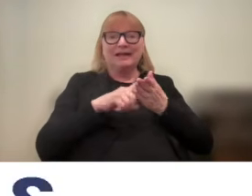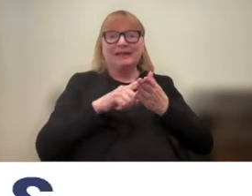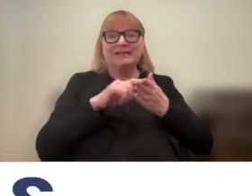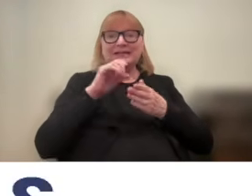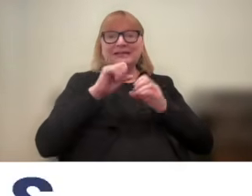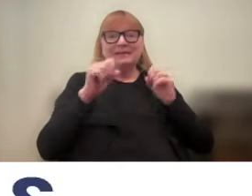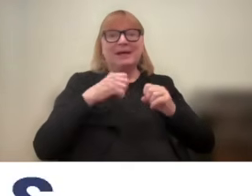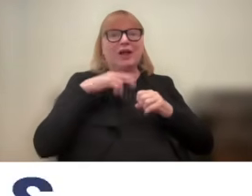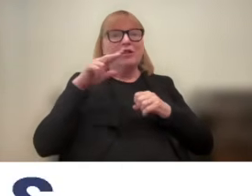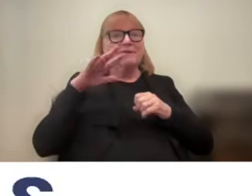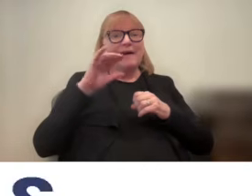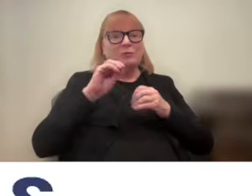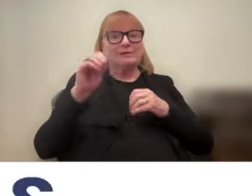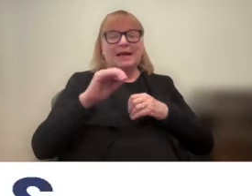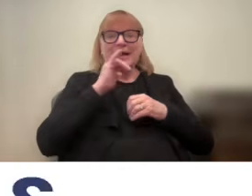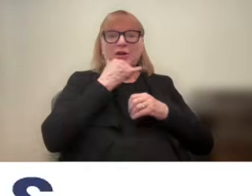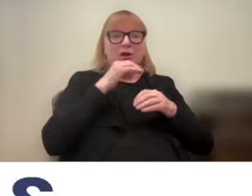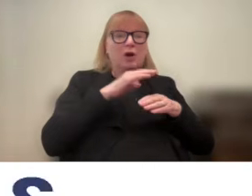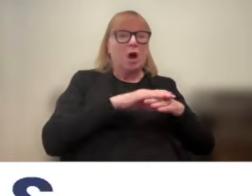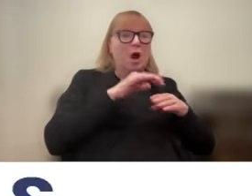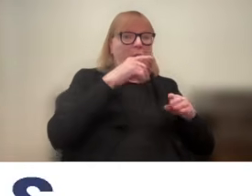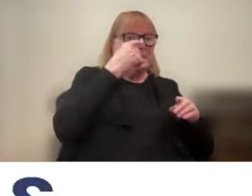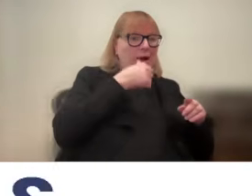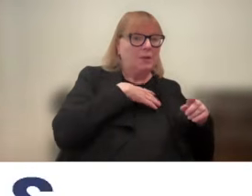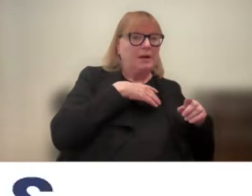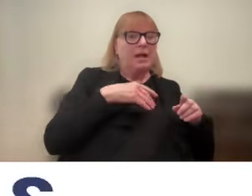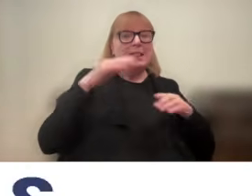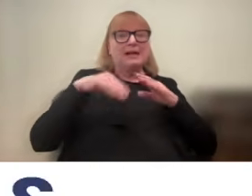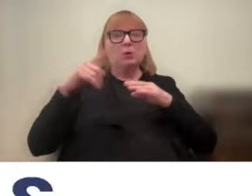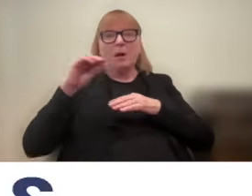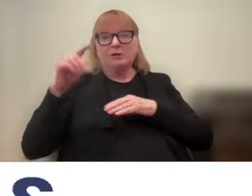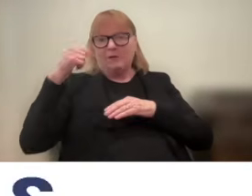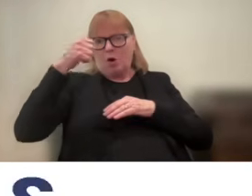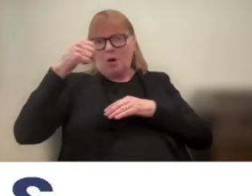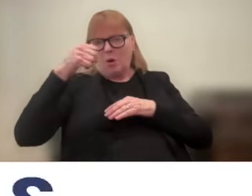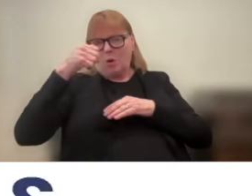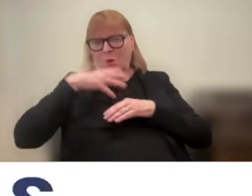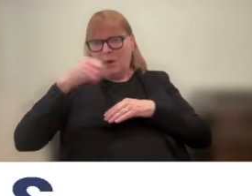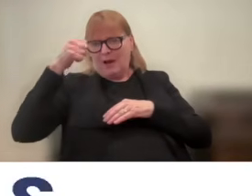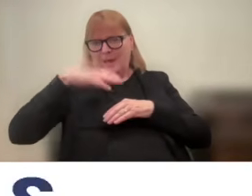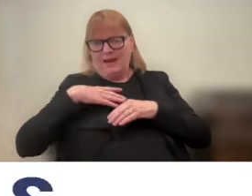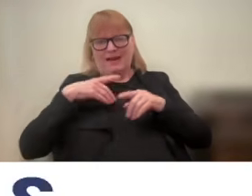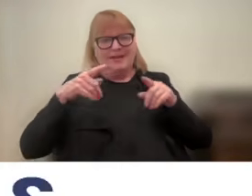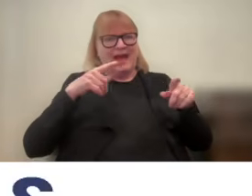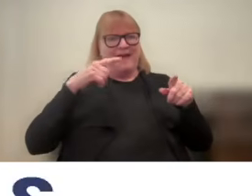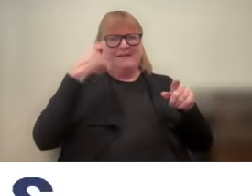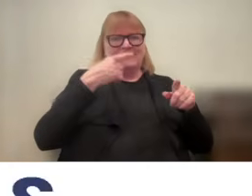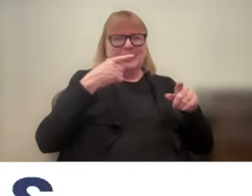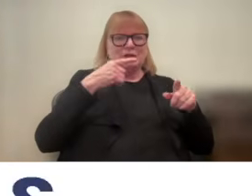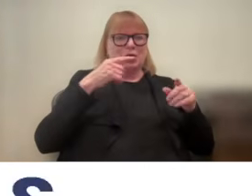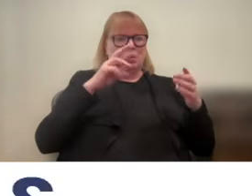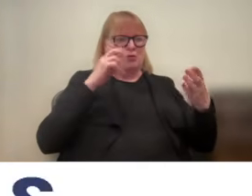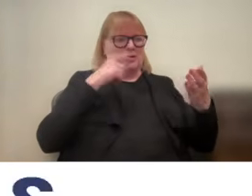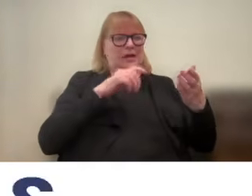35% for Black women, compared to less than 1% for white men. So this is the facial recognition technology that allows you to open your phone